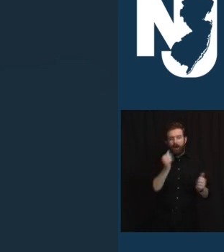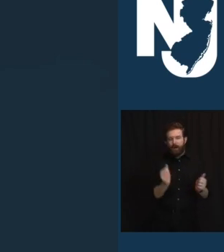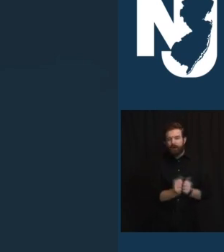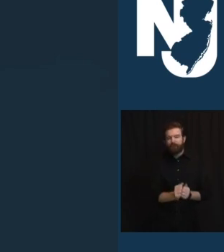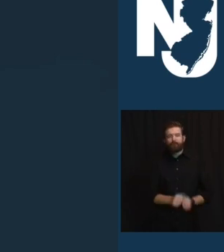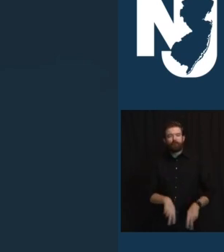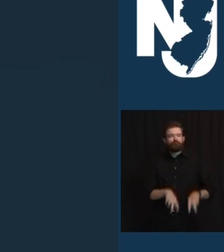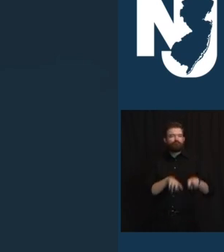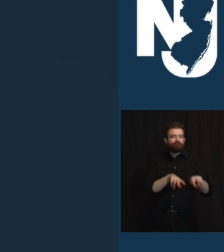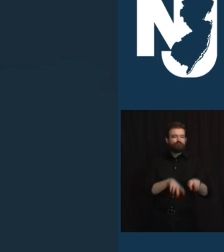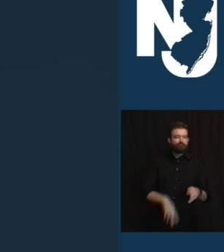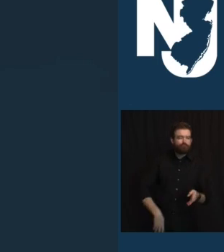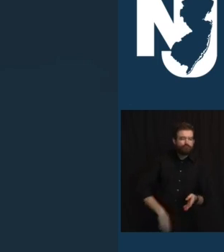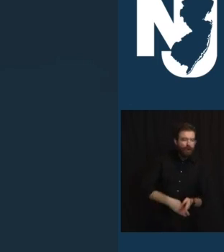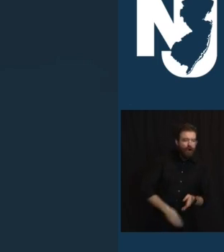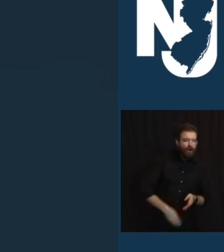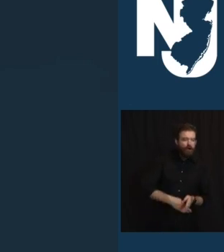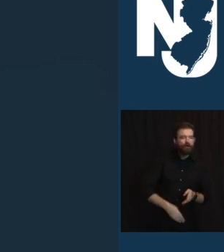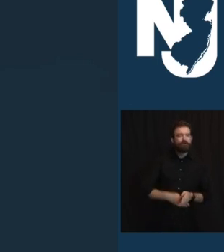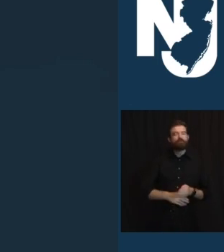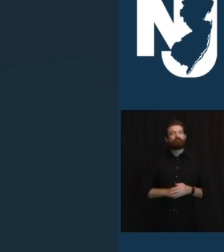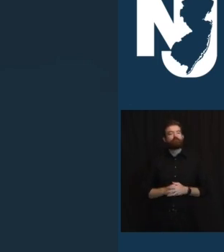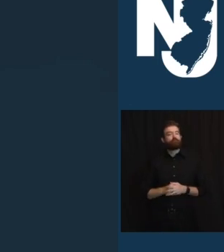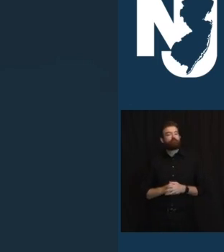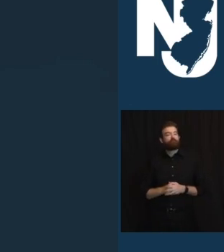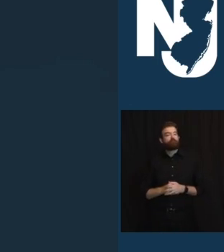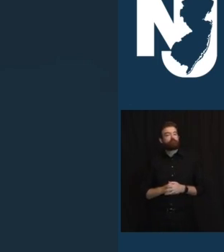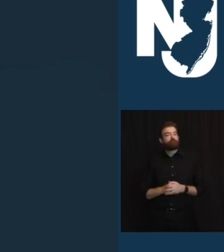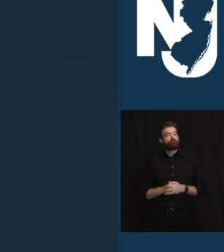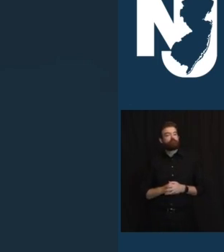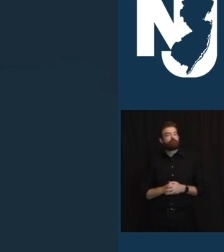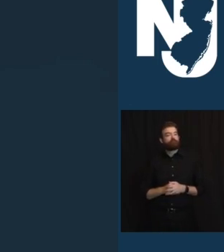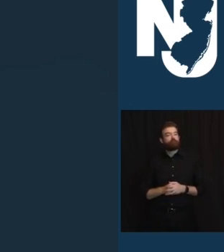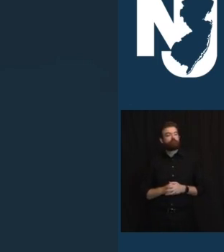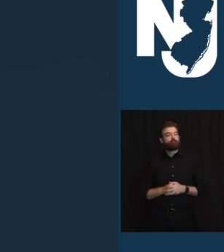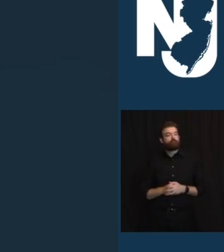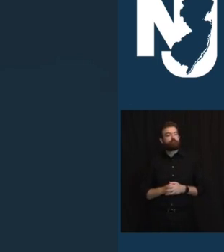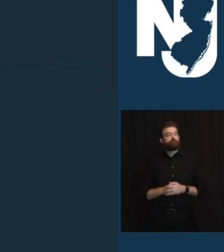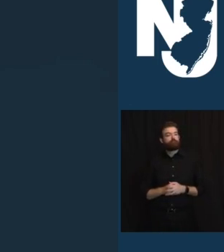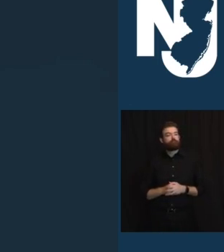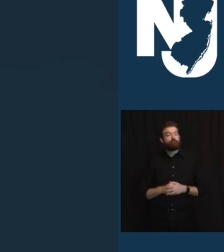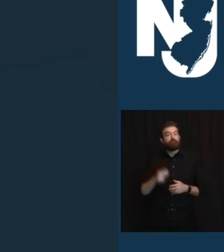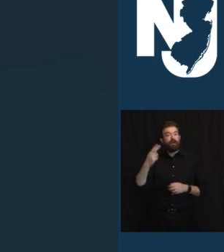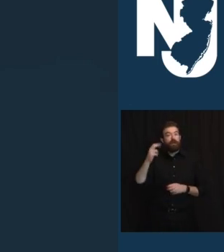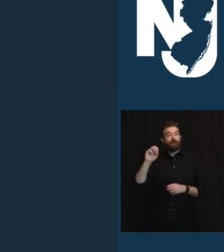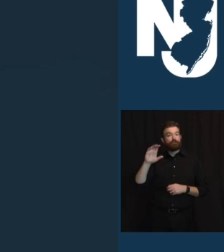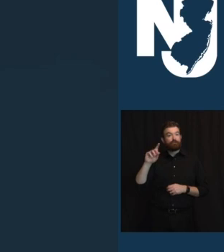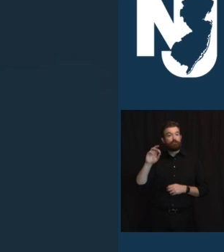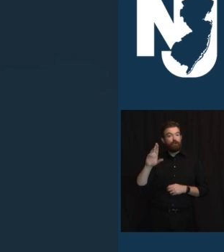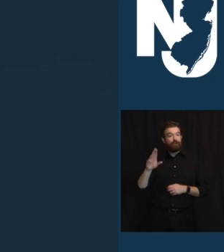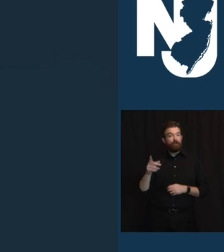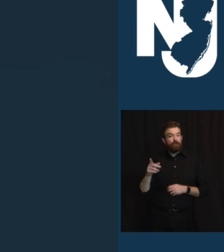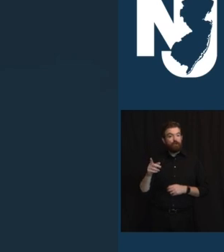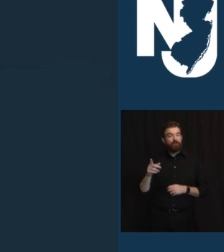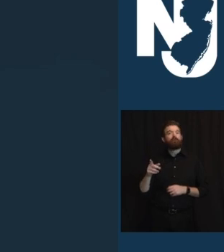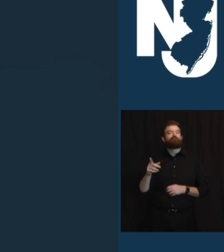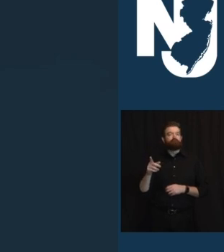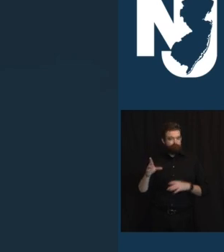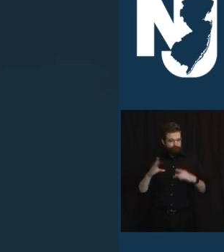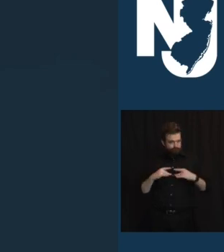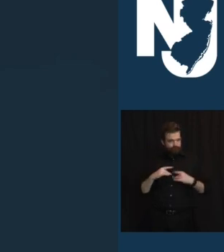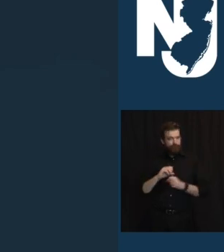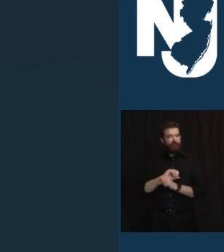matches. Along with Hector, who, by the way, also was COVID positive, but I'm told he is in good